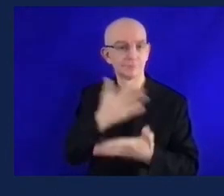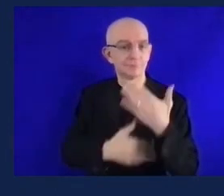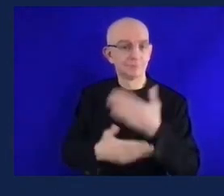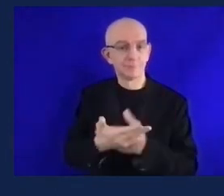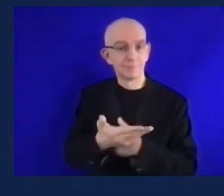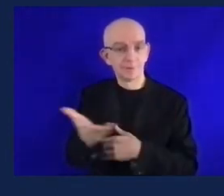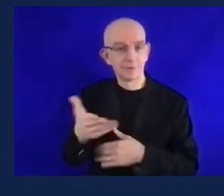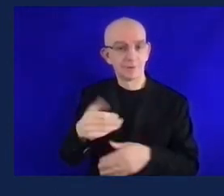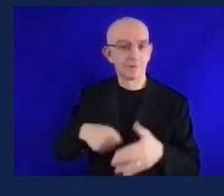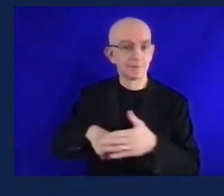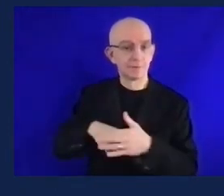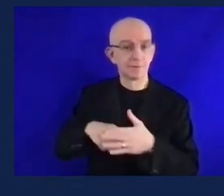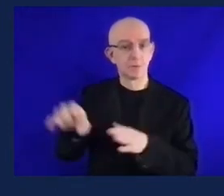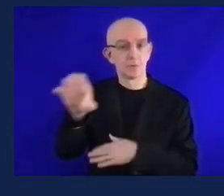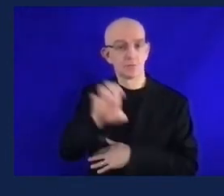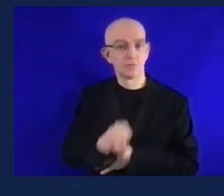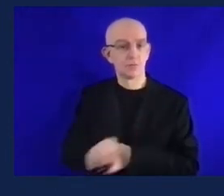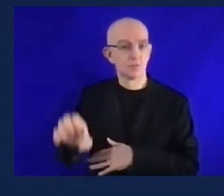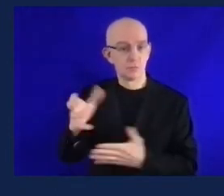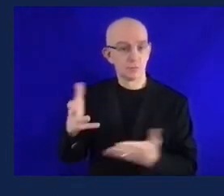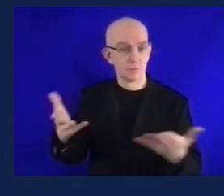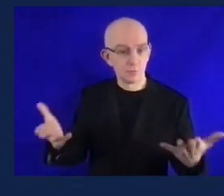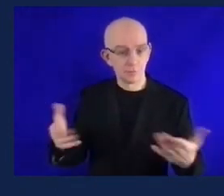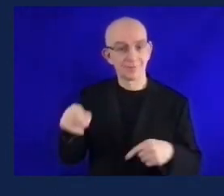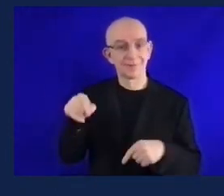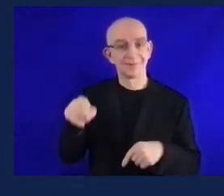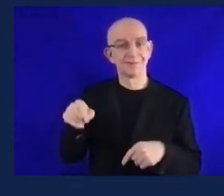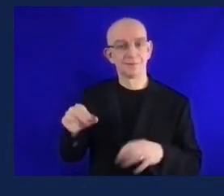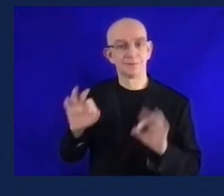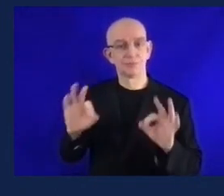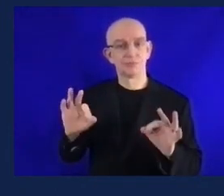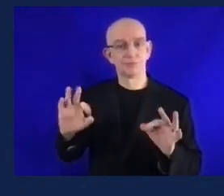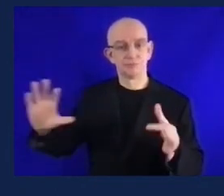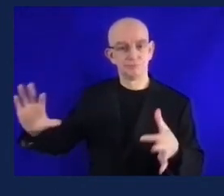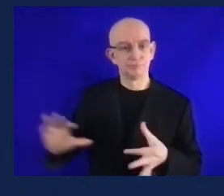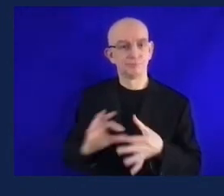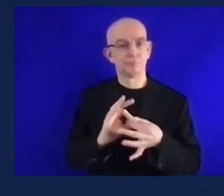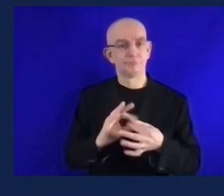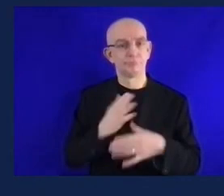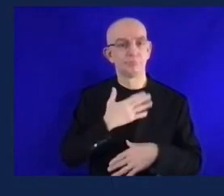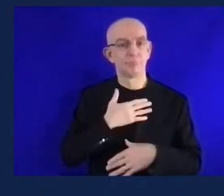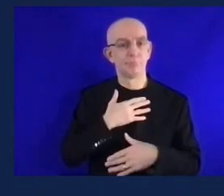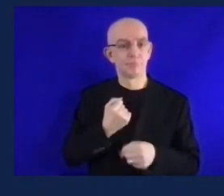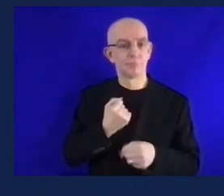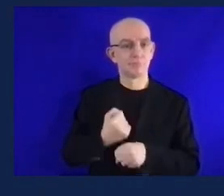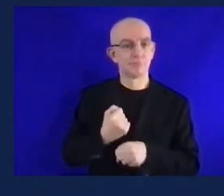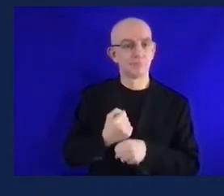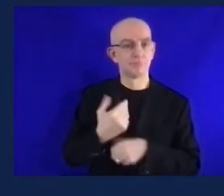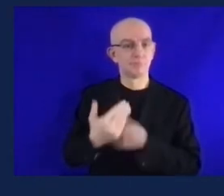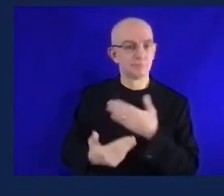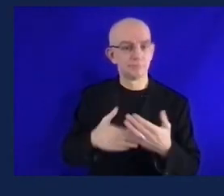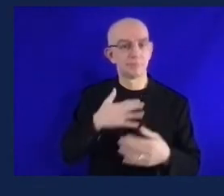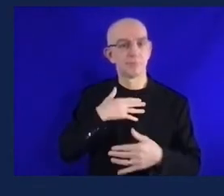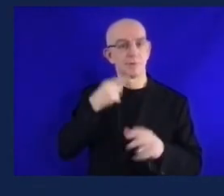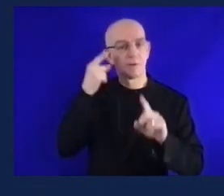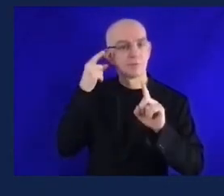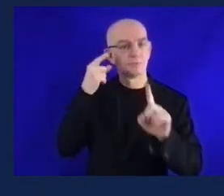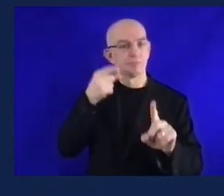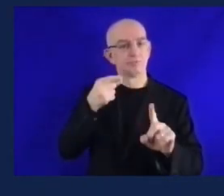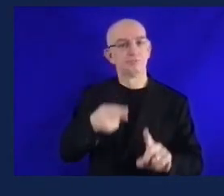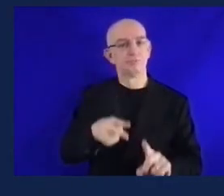to improve inclusion of disabled people with the help of sports, want to take away prejudices and